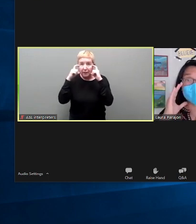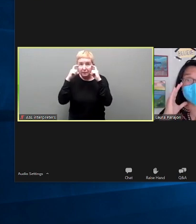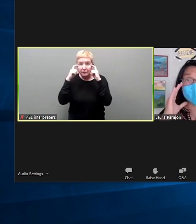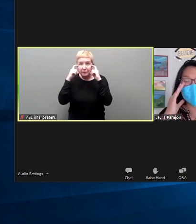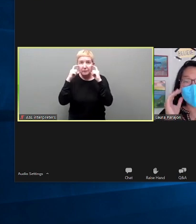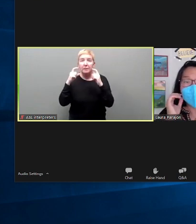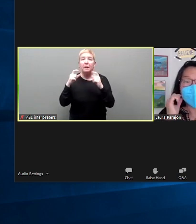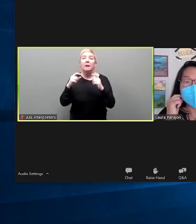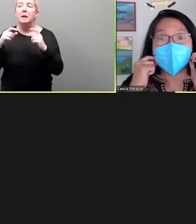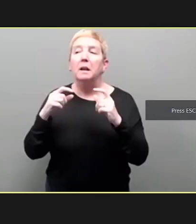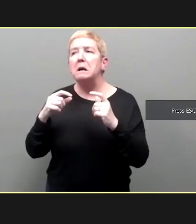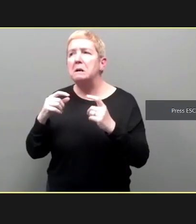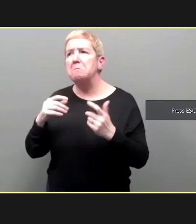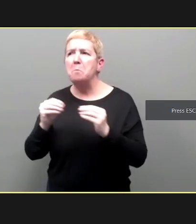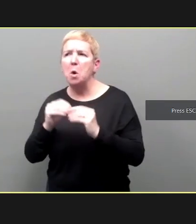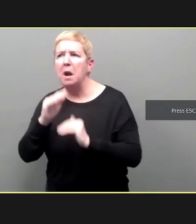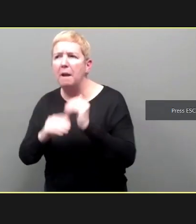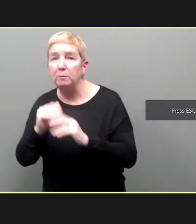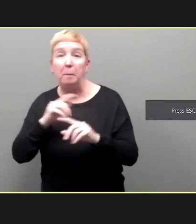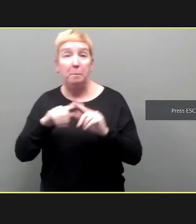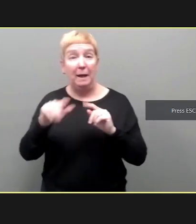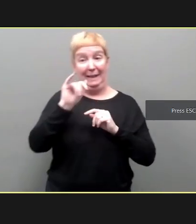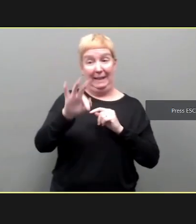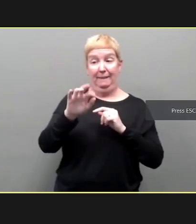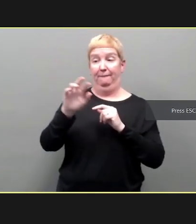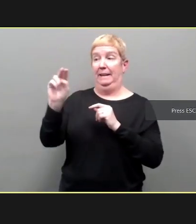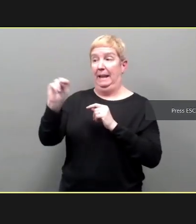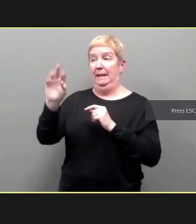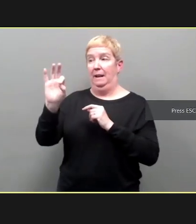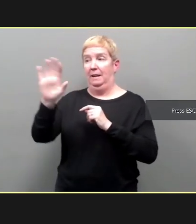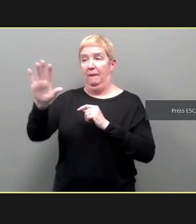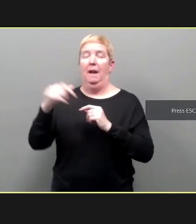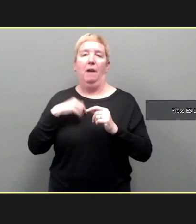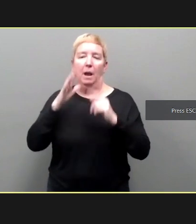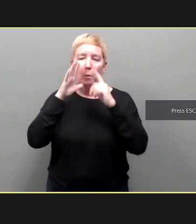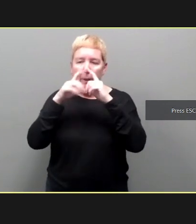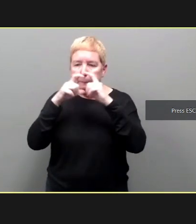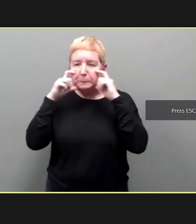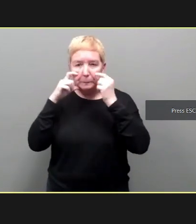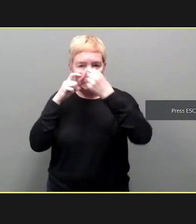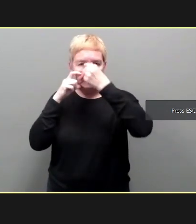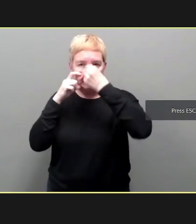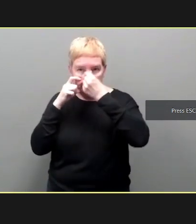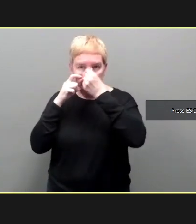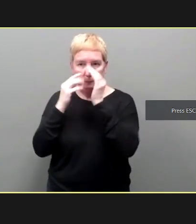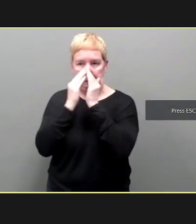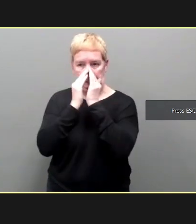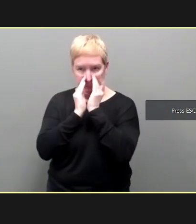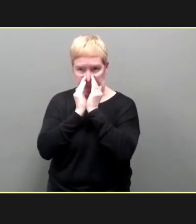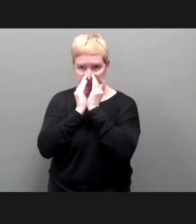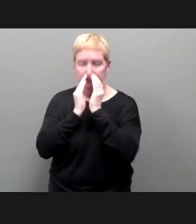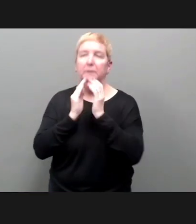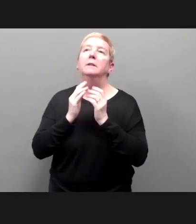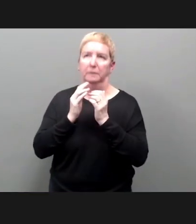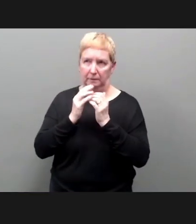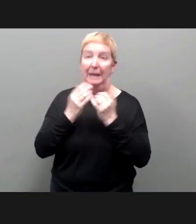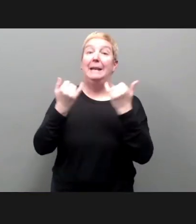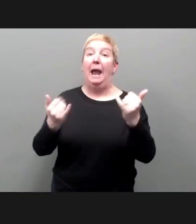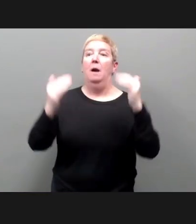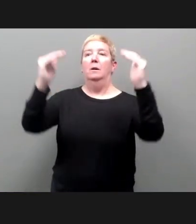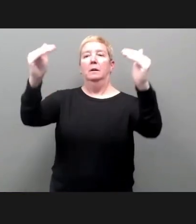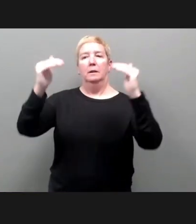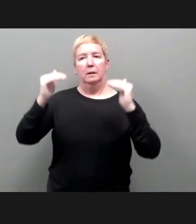all covered. So that's another mask you can use. And then when would you use this mask, which is